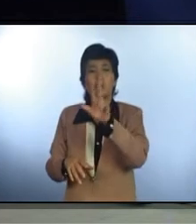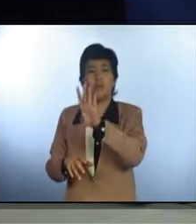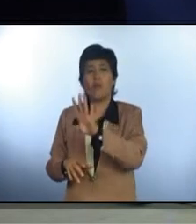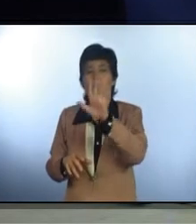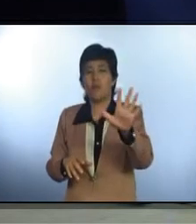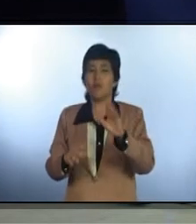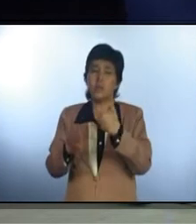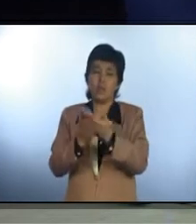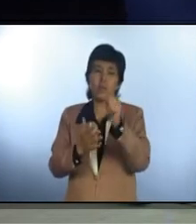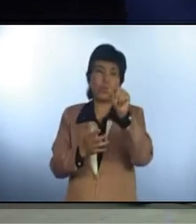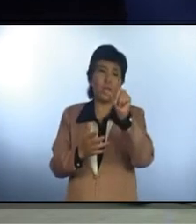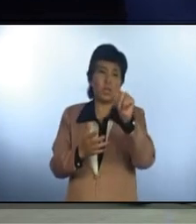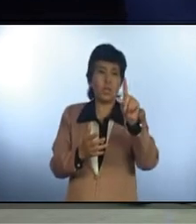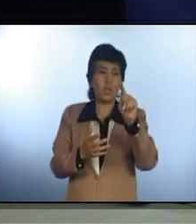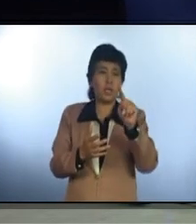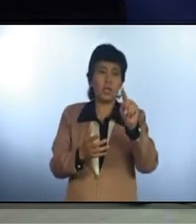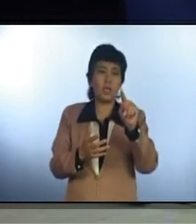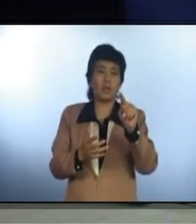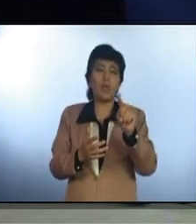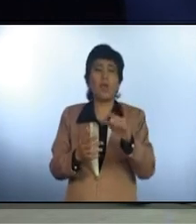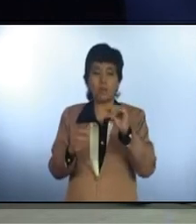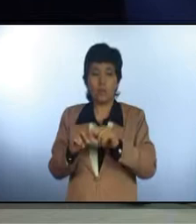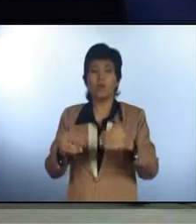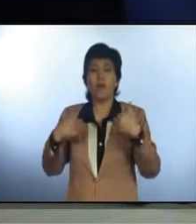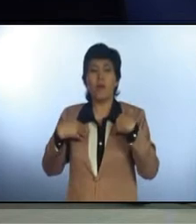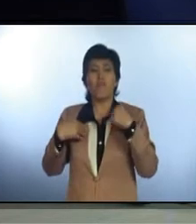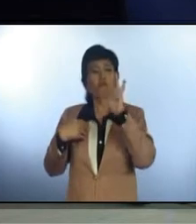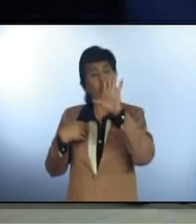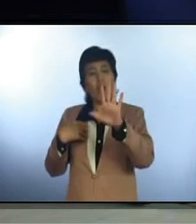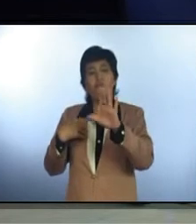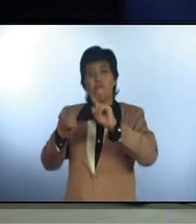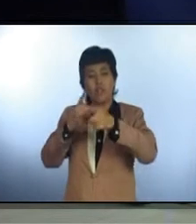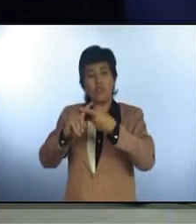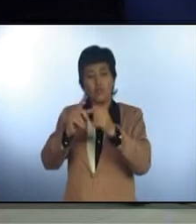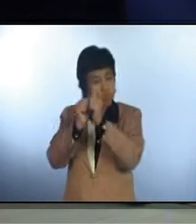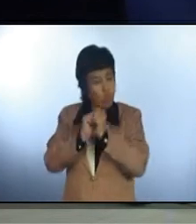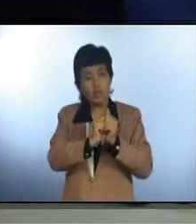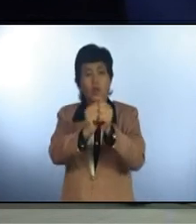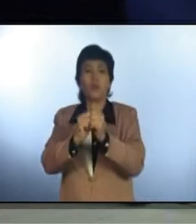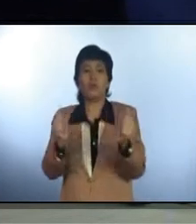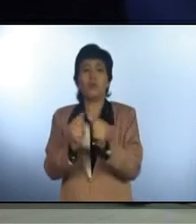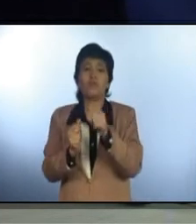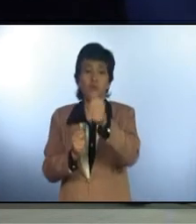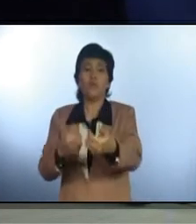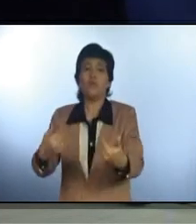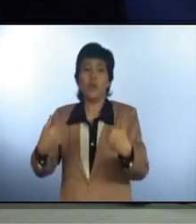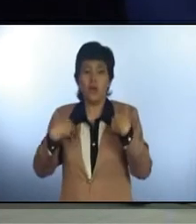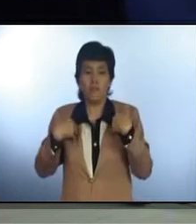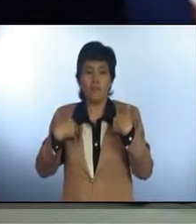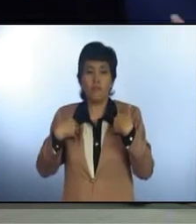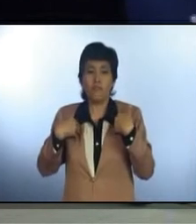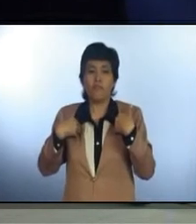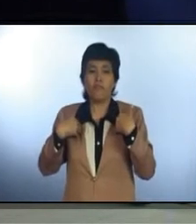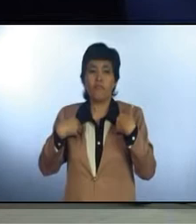until 10, 20. Now, as long as you have a group of 5 friends together with you, you have